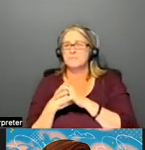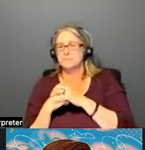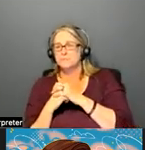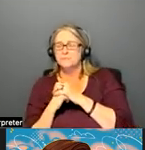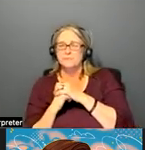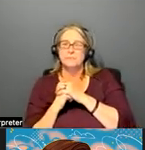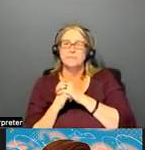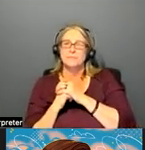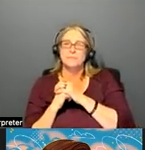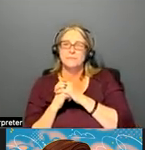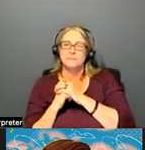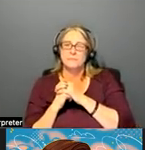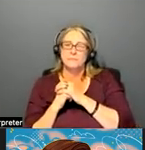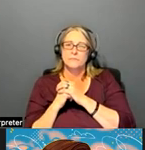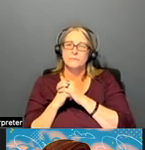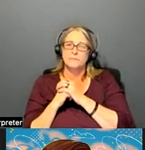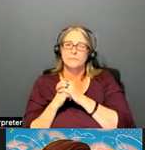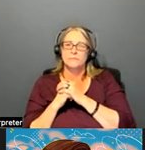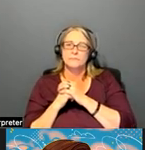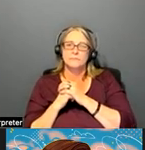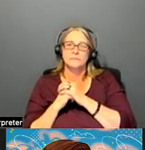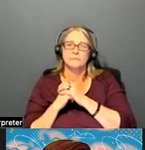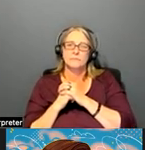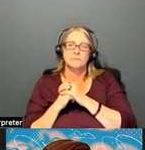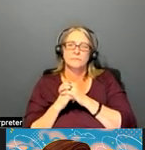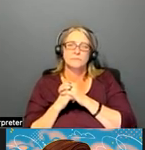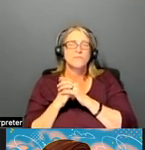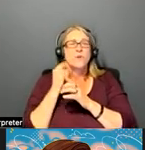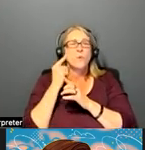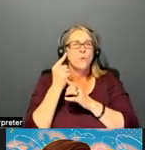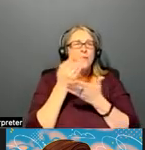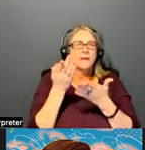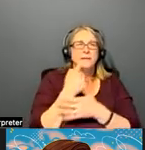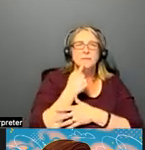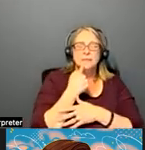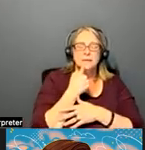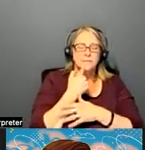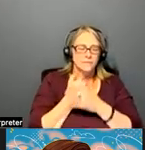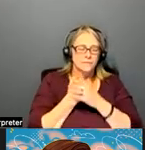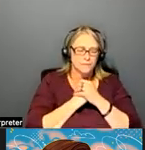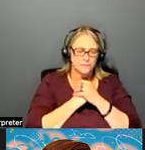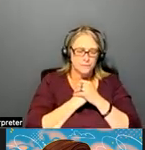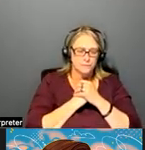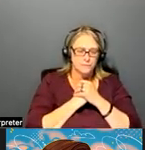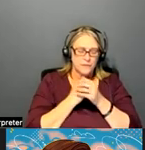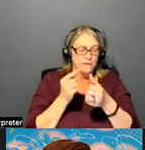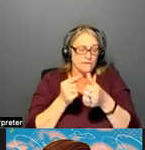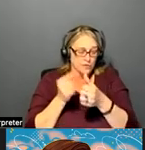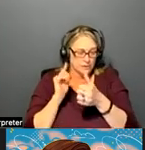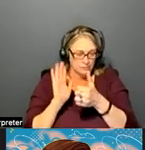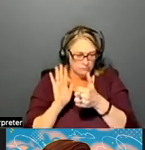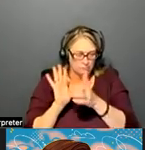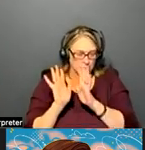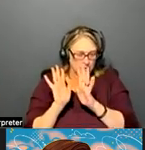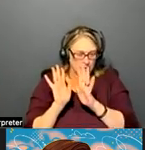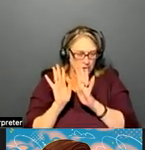true. One of the things I would say is, first off,